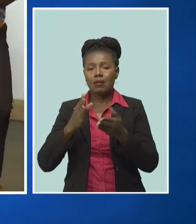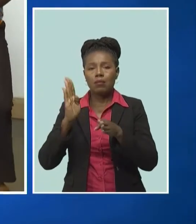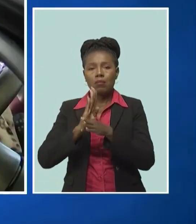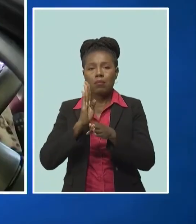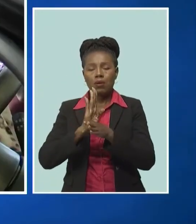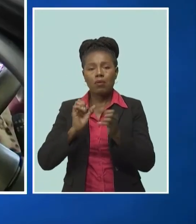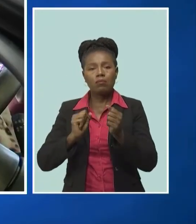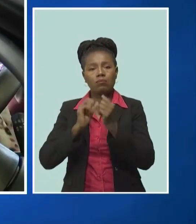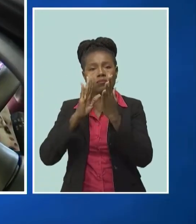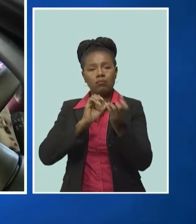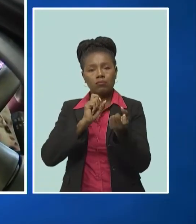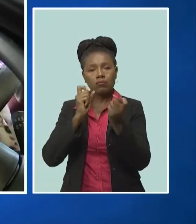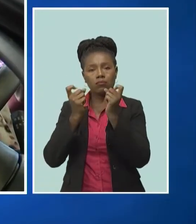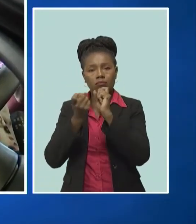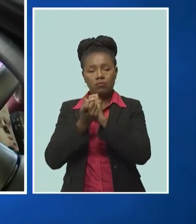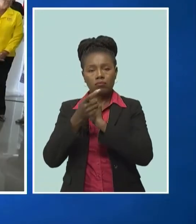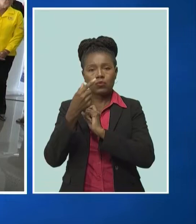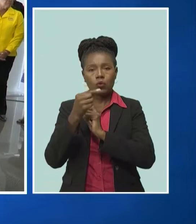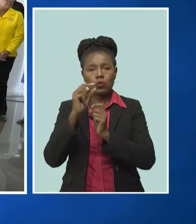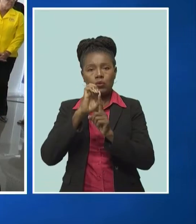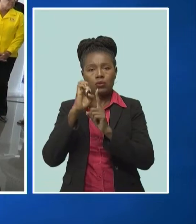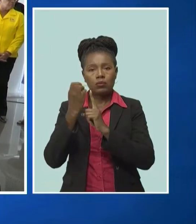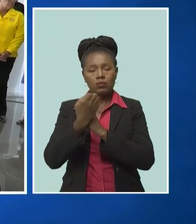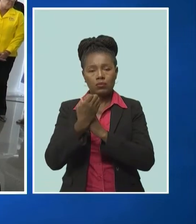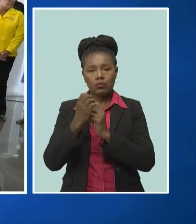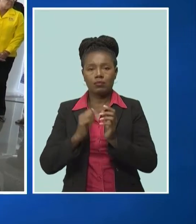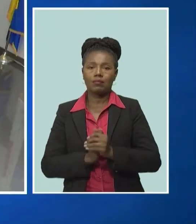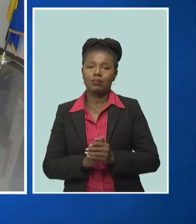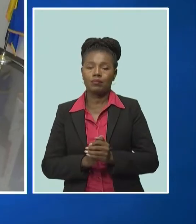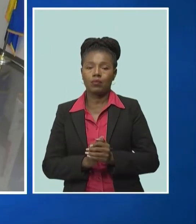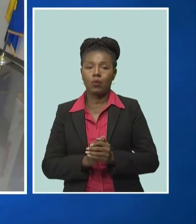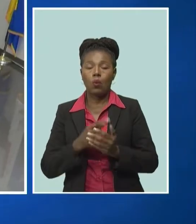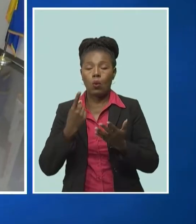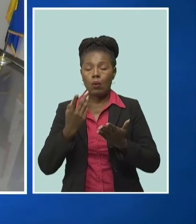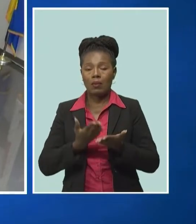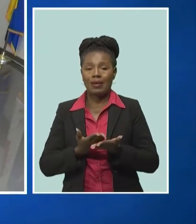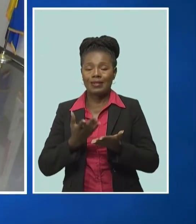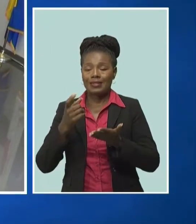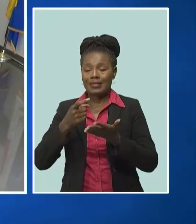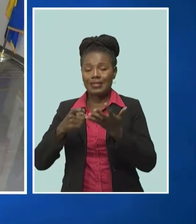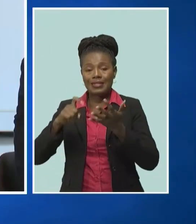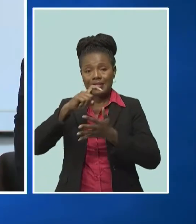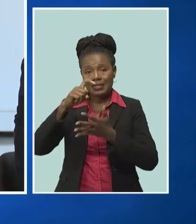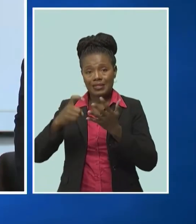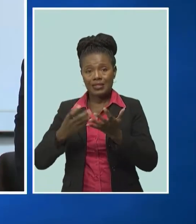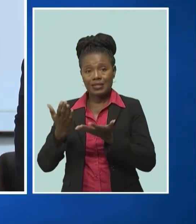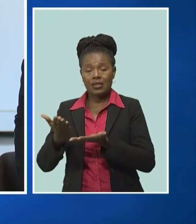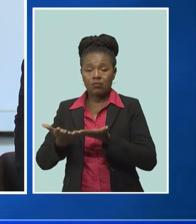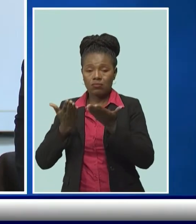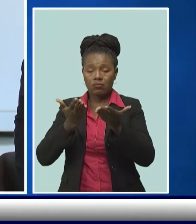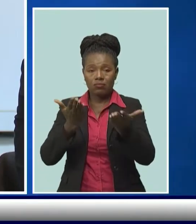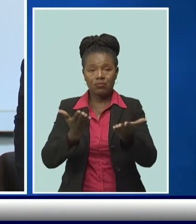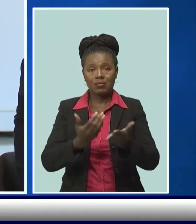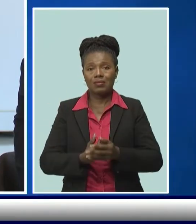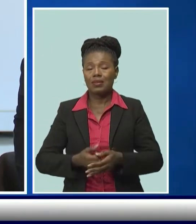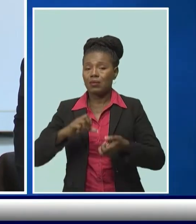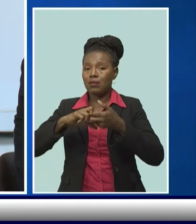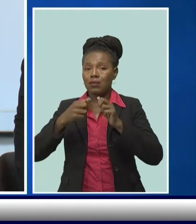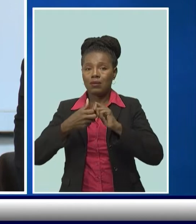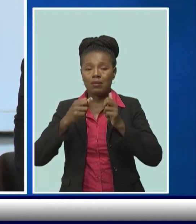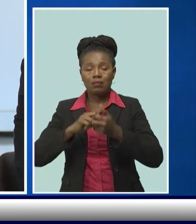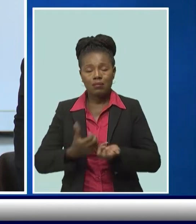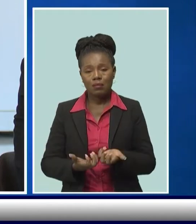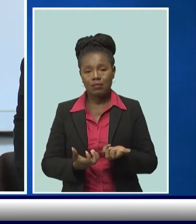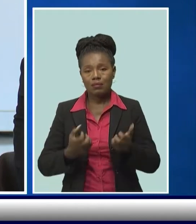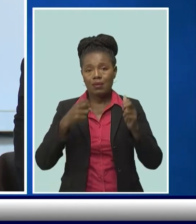green environment. There are supply chain challenges globally in energy, in the procurement of battery